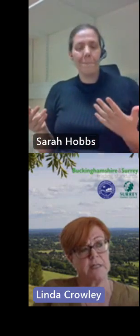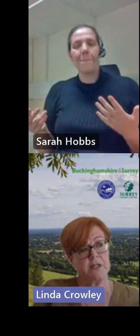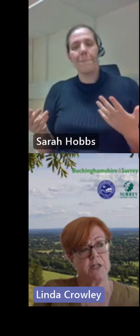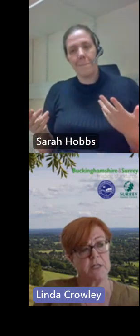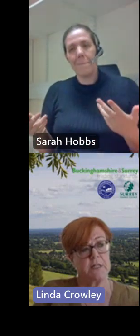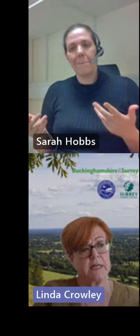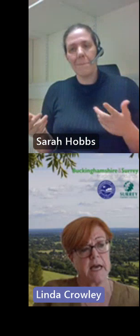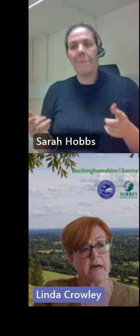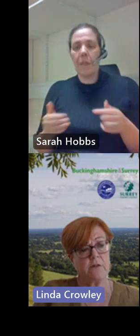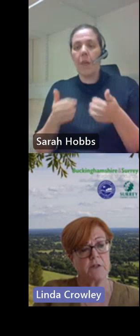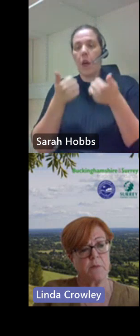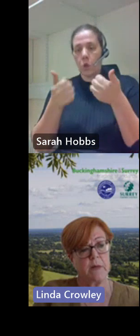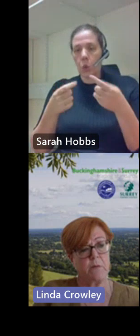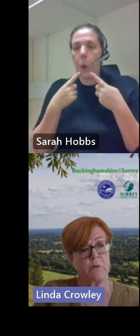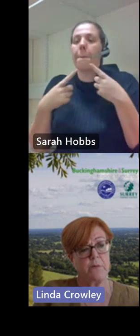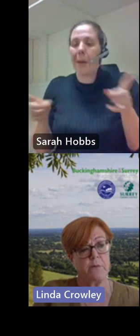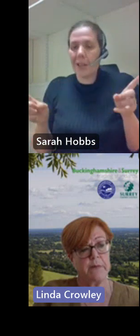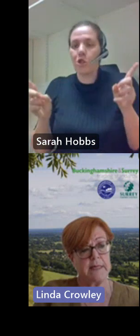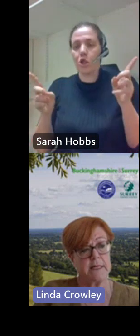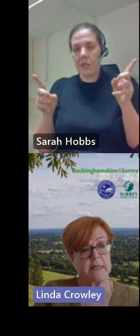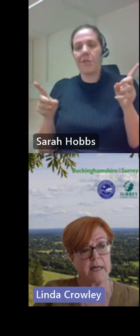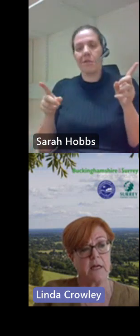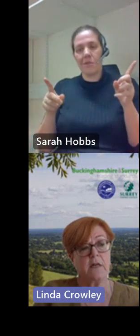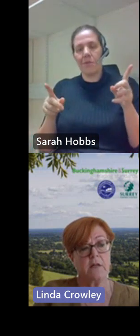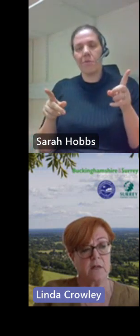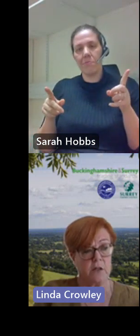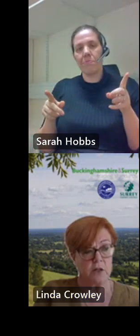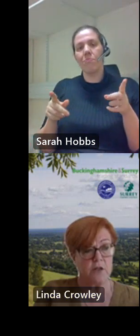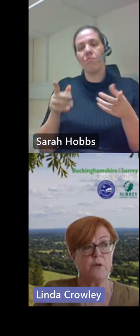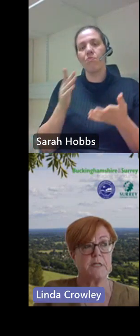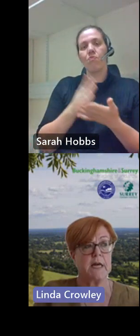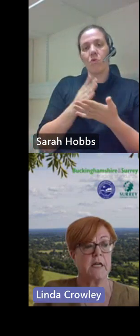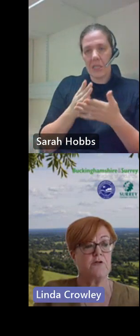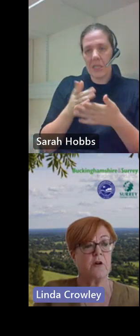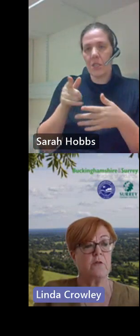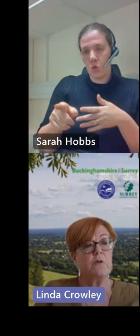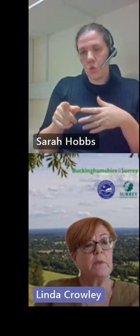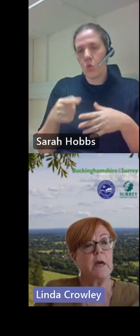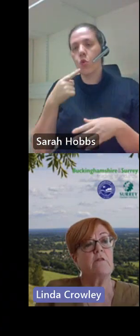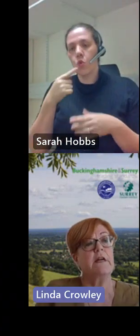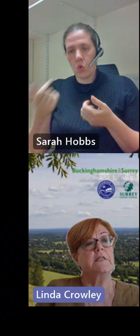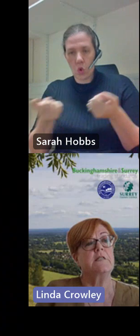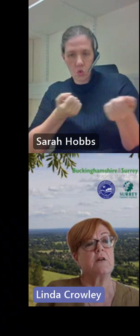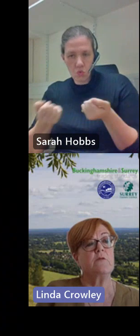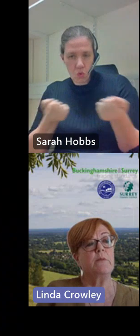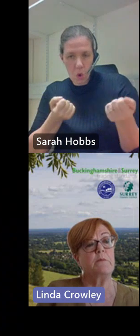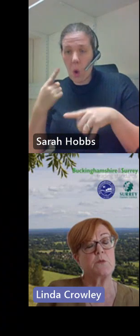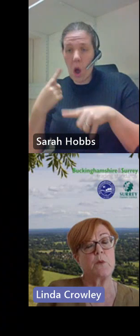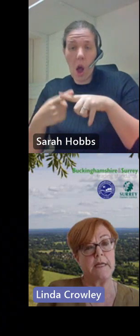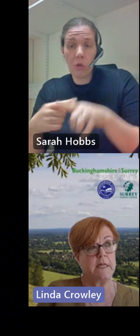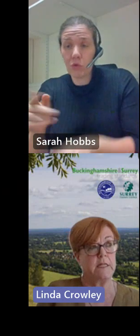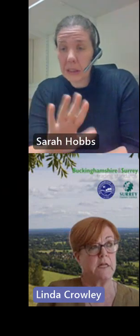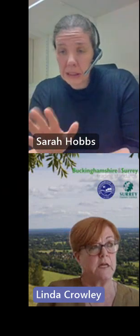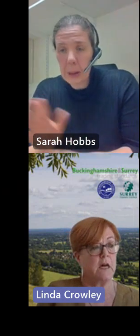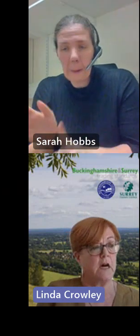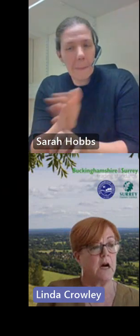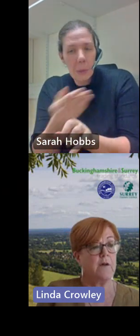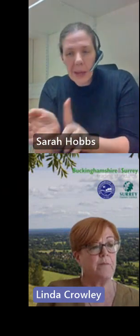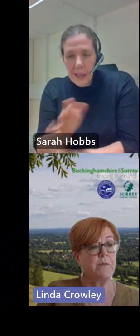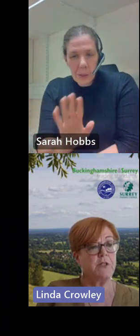good messages to get out to people. Basically, you stay in control. Don't be hurried. Don't be